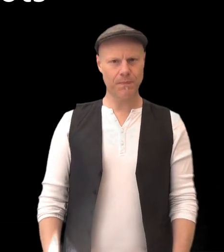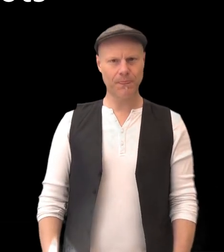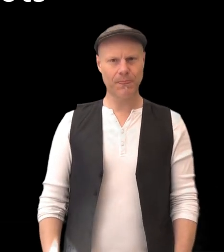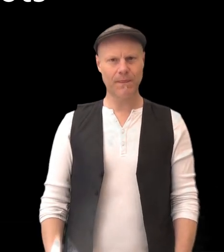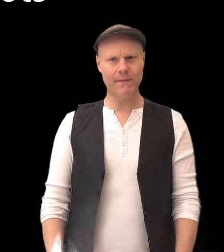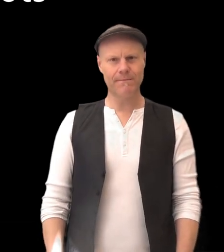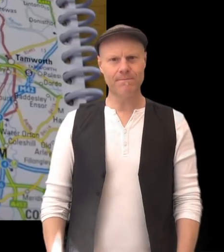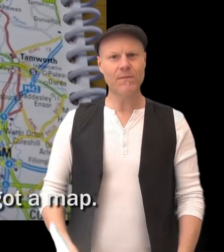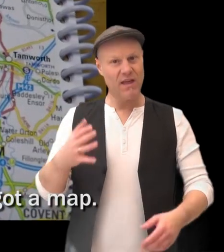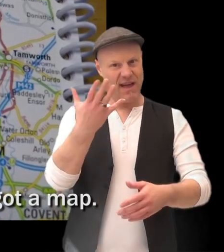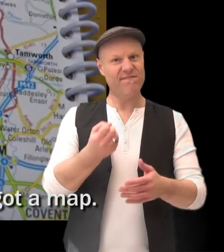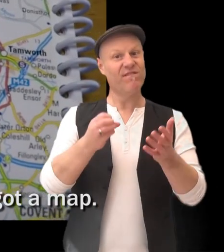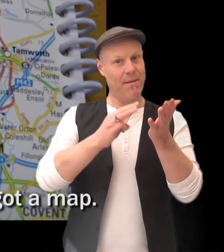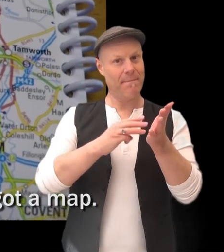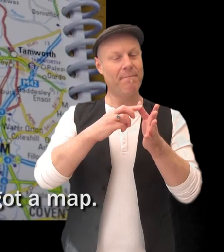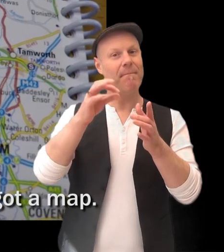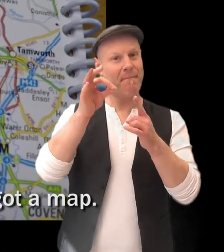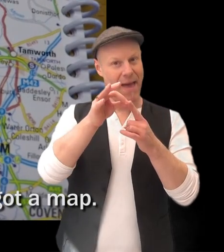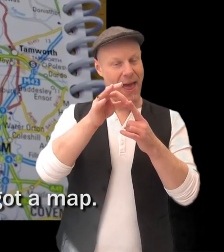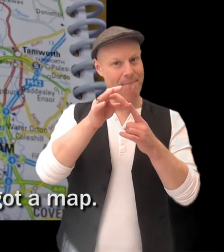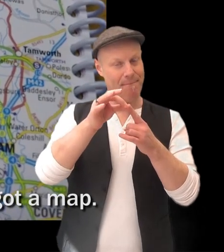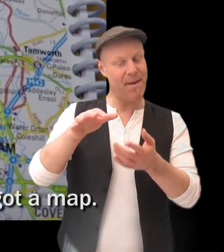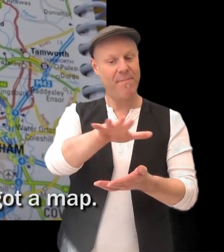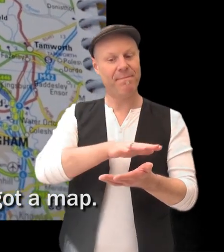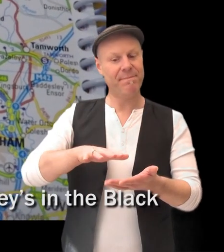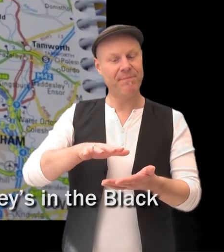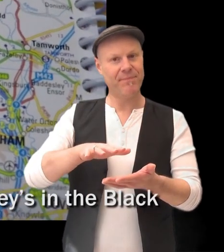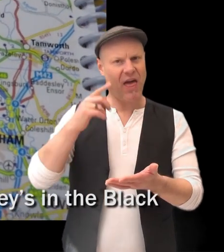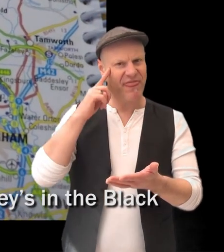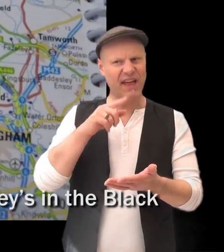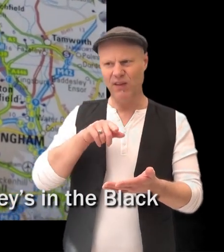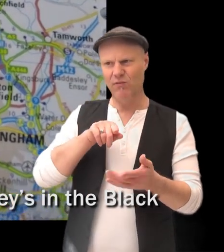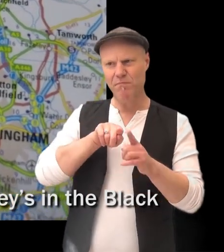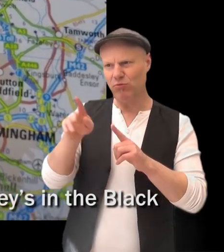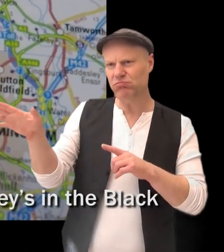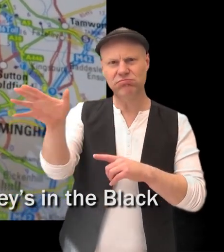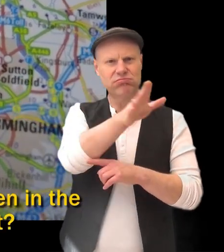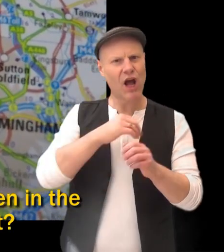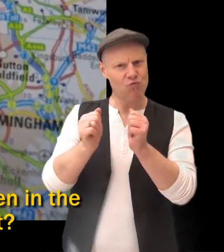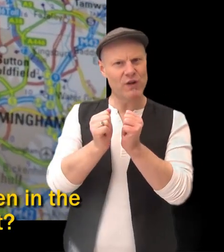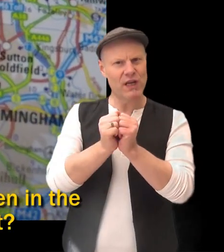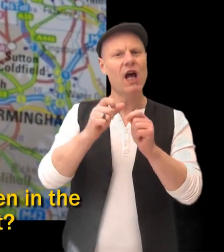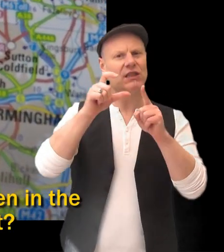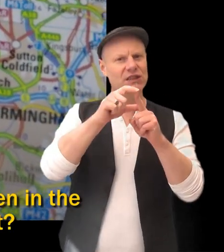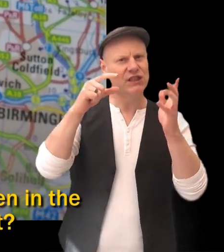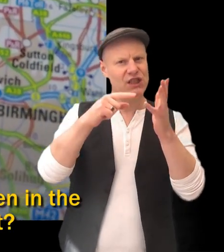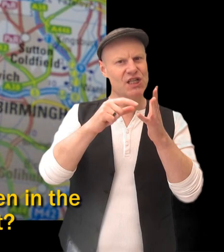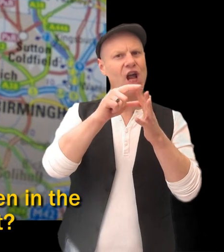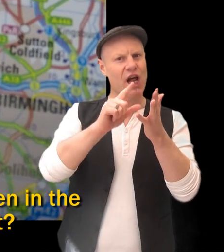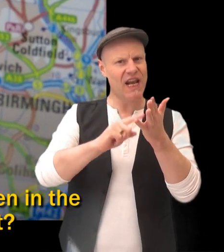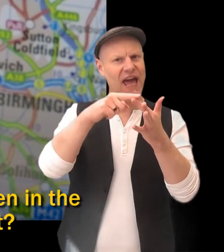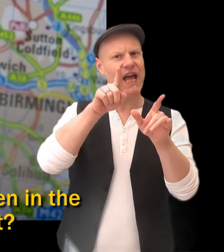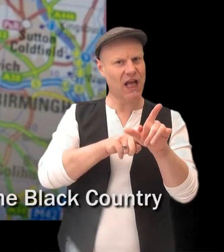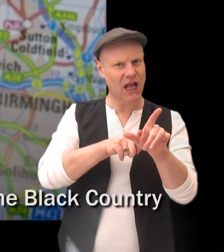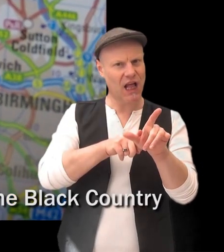So, we're here, we've got a map. Right, everyone would agree Dudley's in the Black Country. Oh, yeah. Dudley's always been in the Black